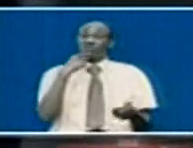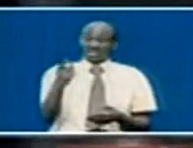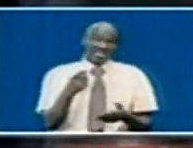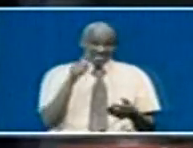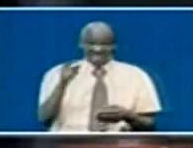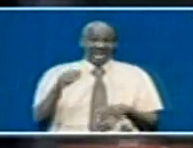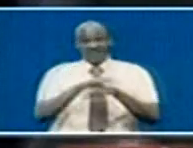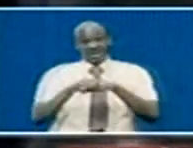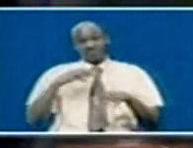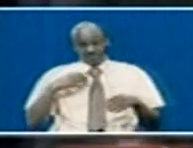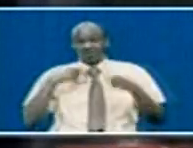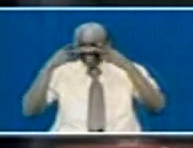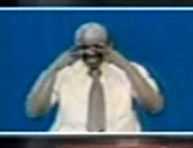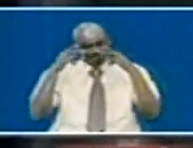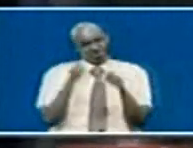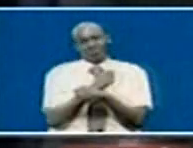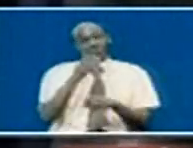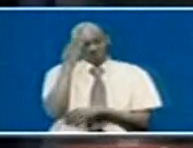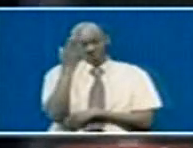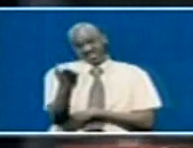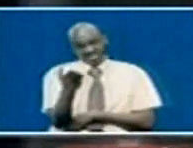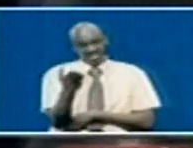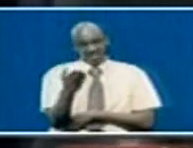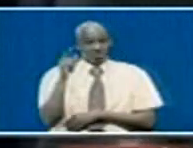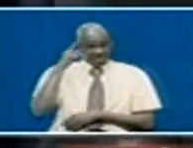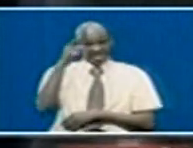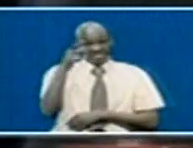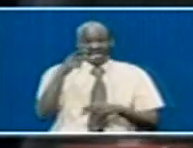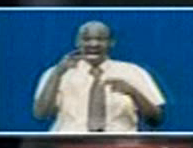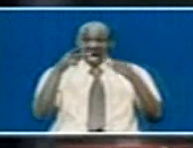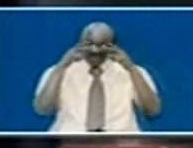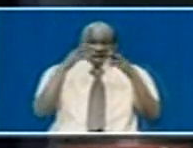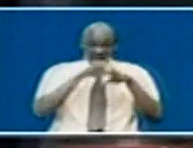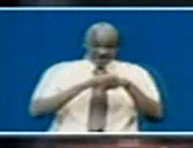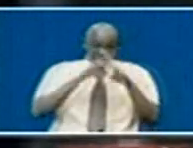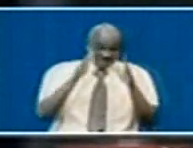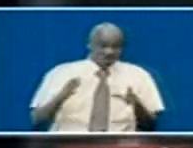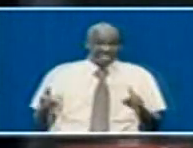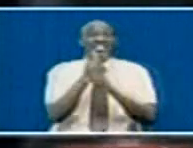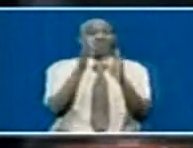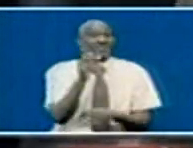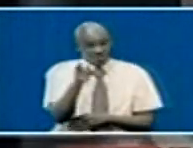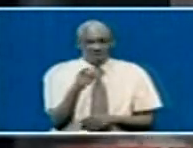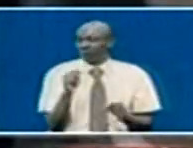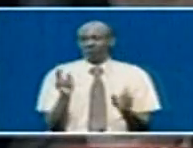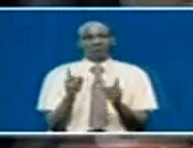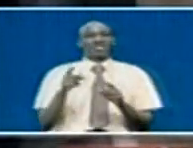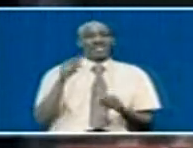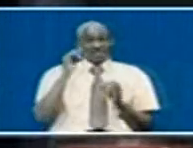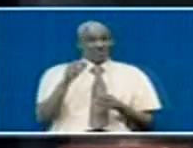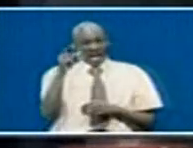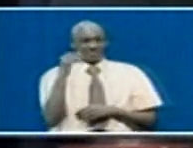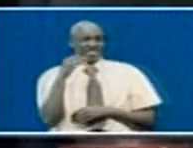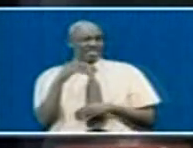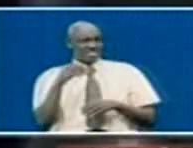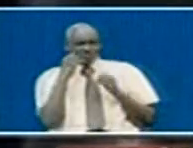that this African is a terrorist or this African is a kidnapped person unless somebody tells you, unless there is sufficient intelligence